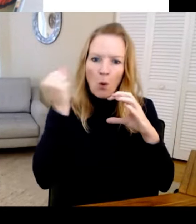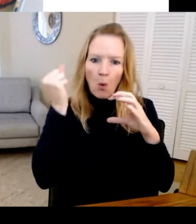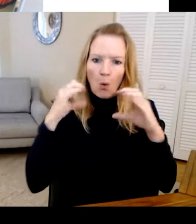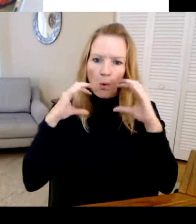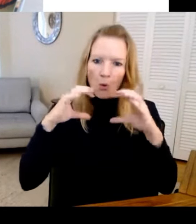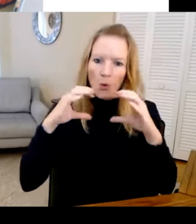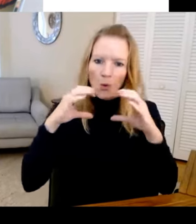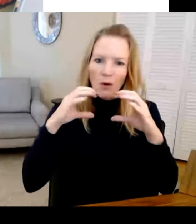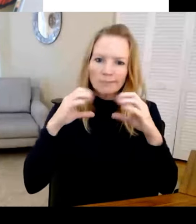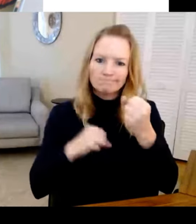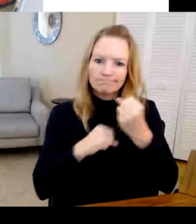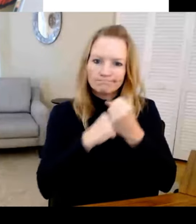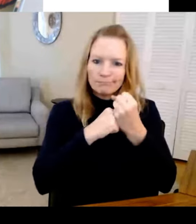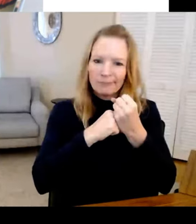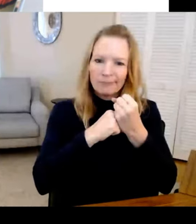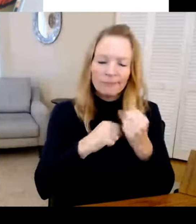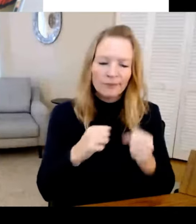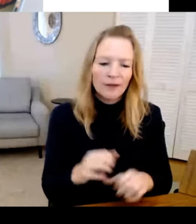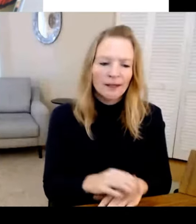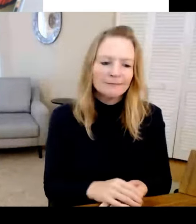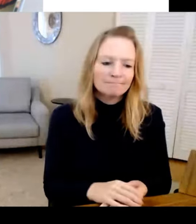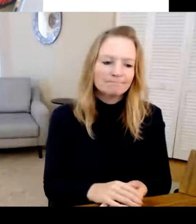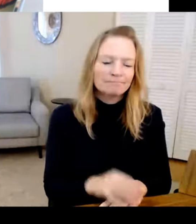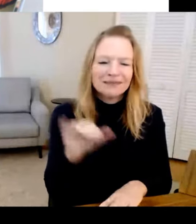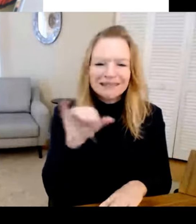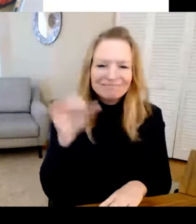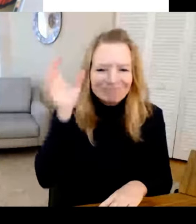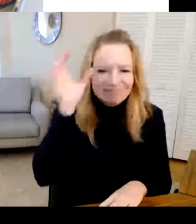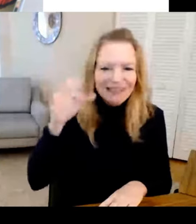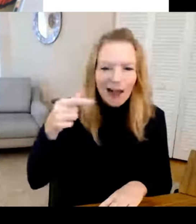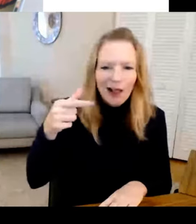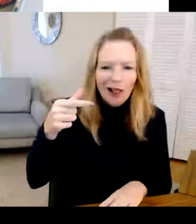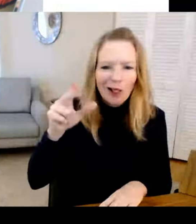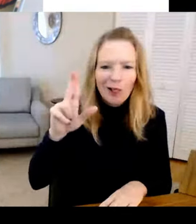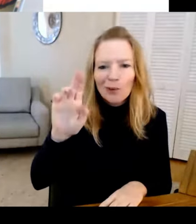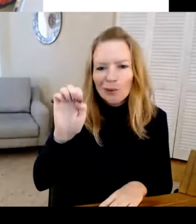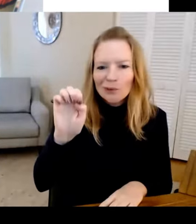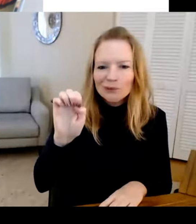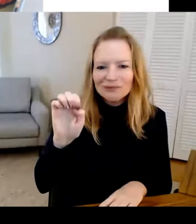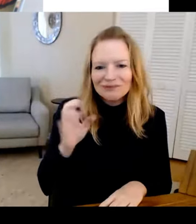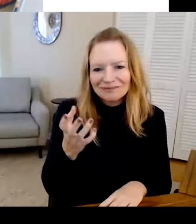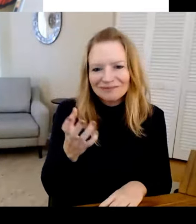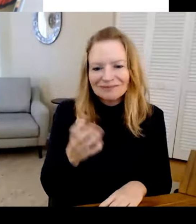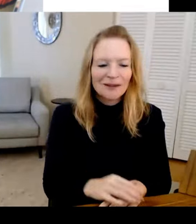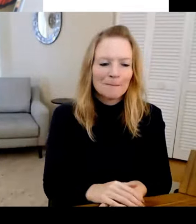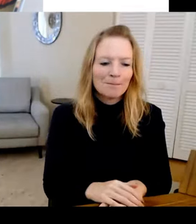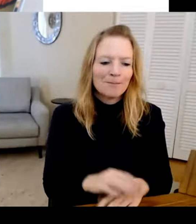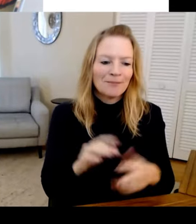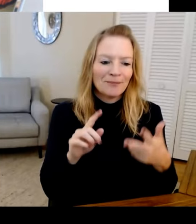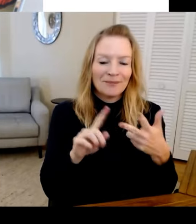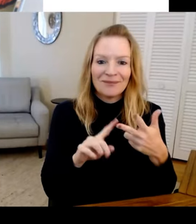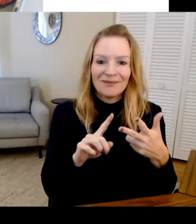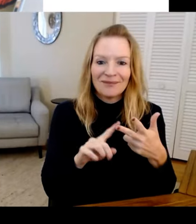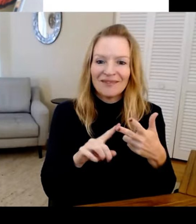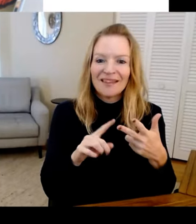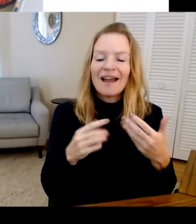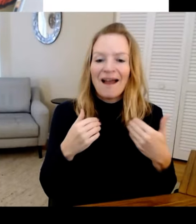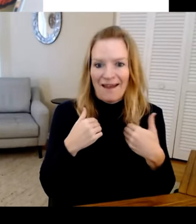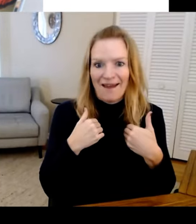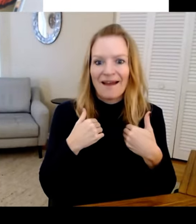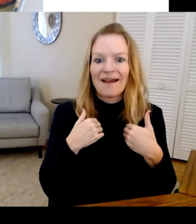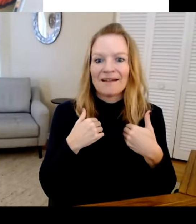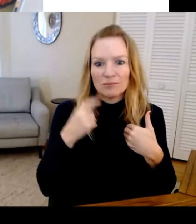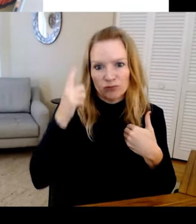itself. You need that structure to hold it up to support the brain. That's like the glue of the brain, the support